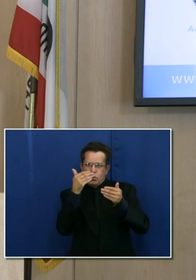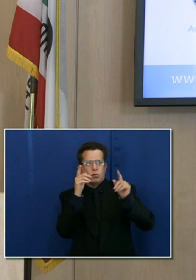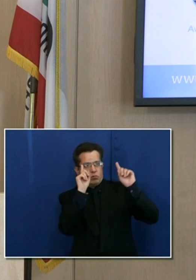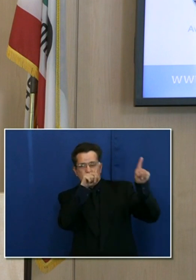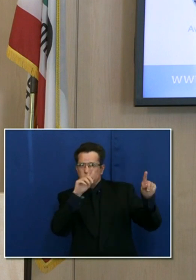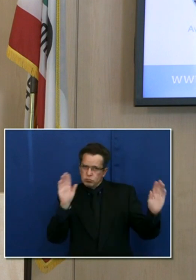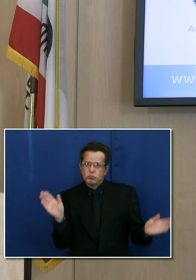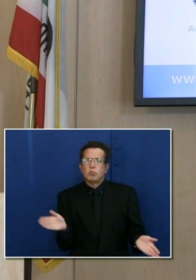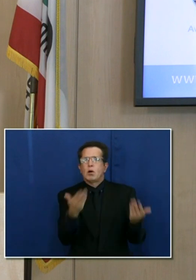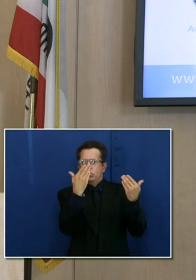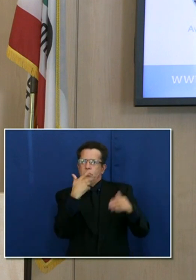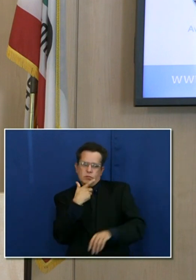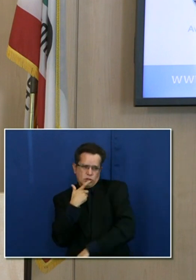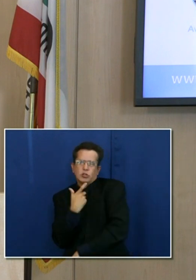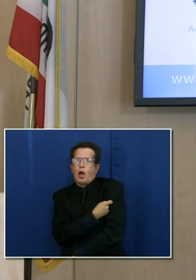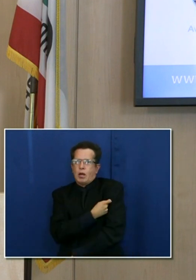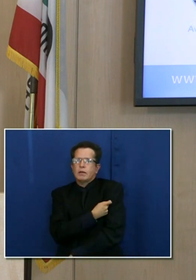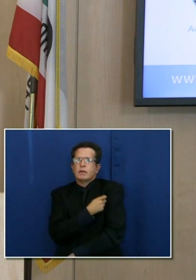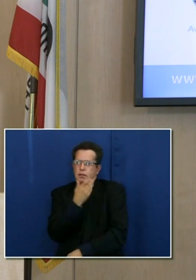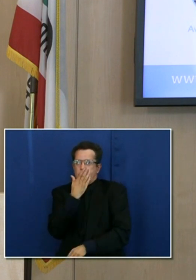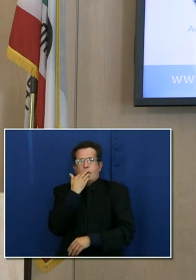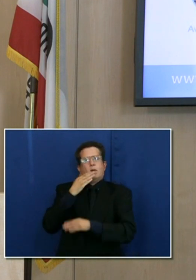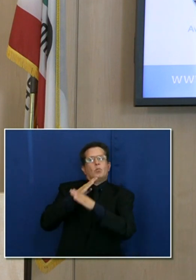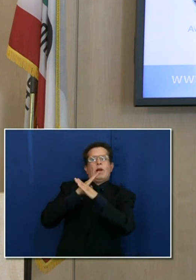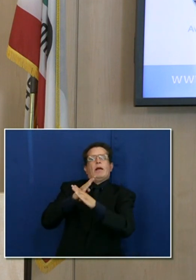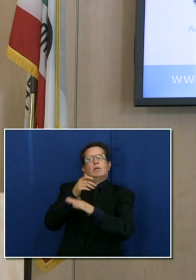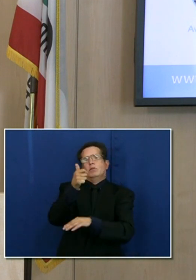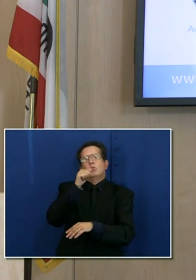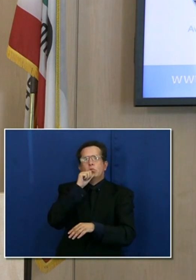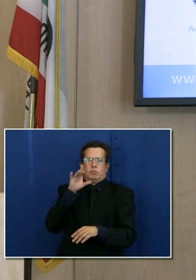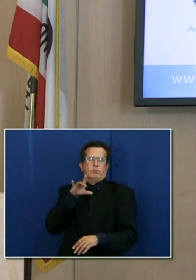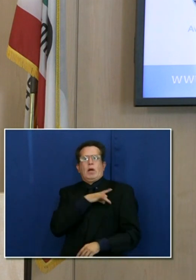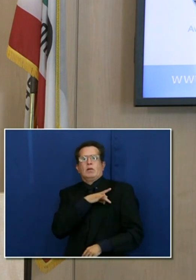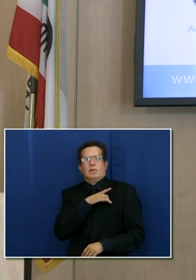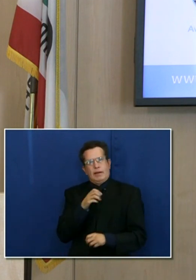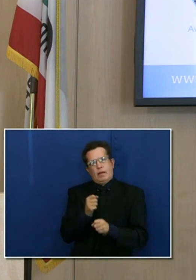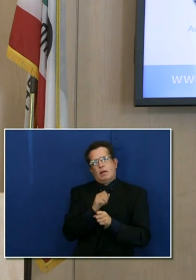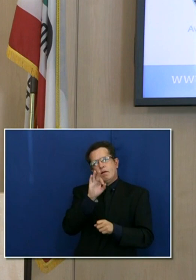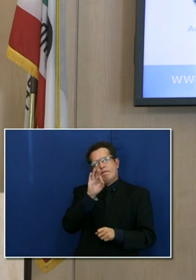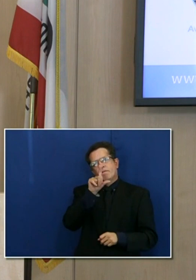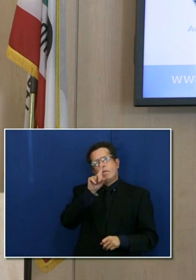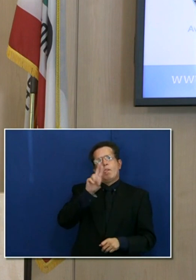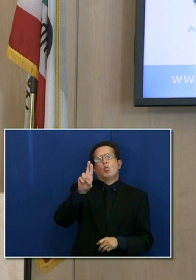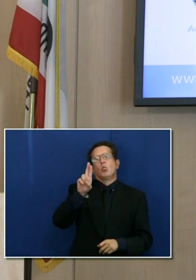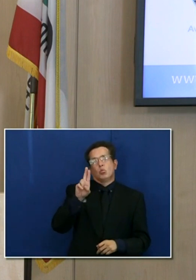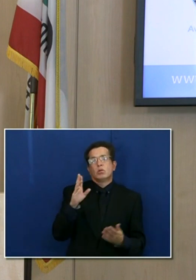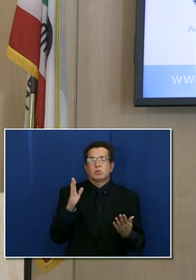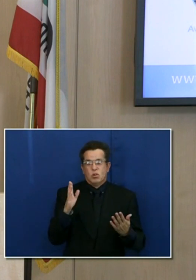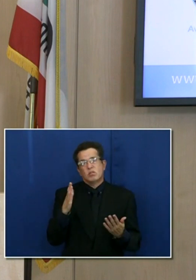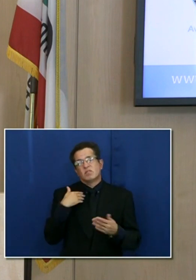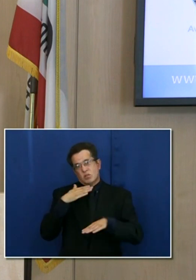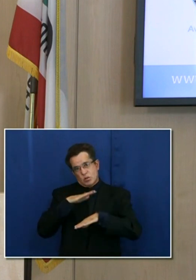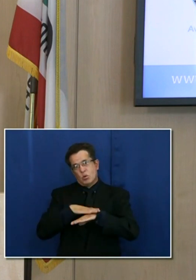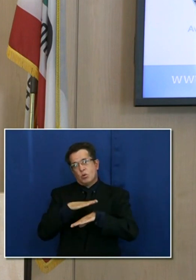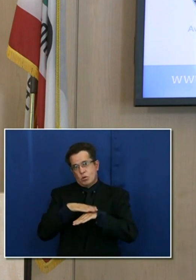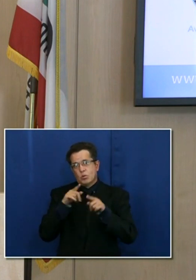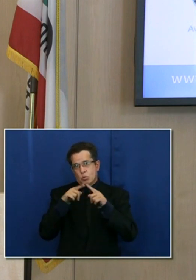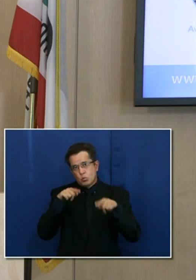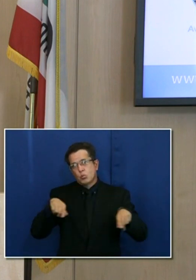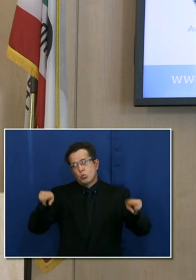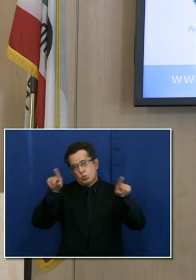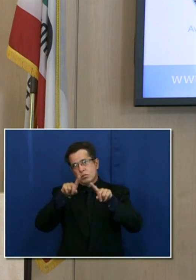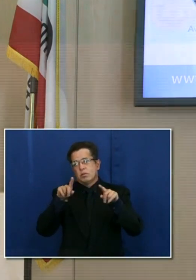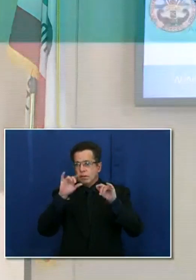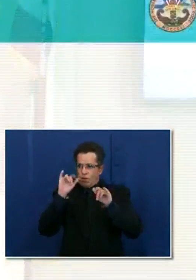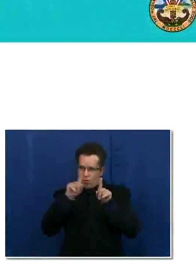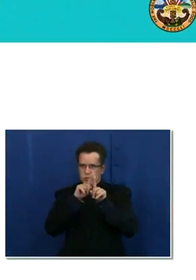is the most important step in protecting against the flu. So in closing, we want to close with these